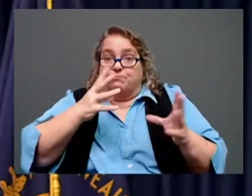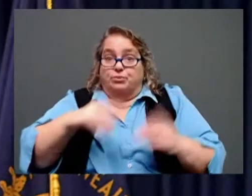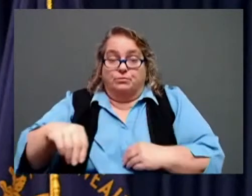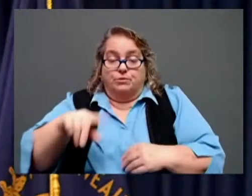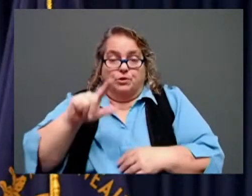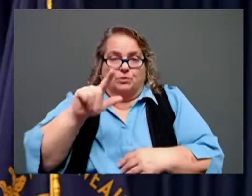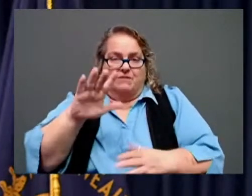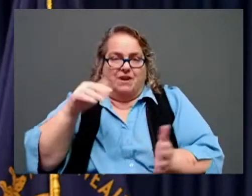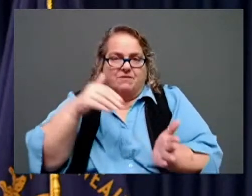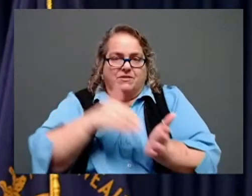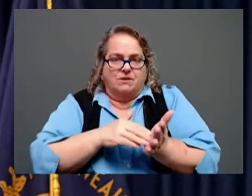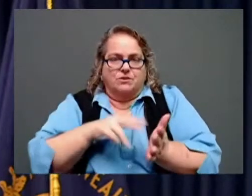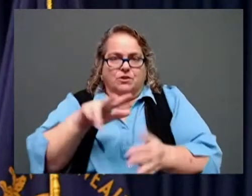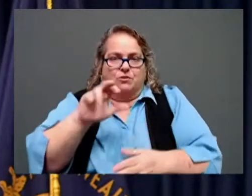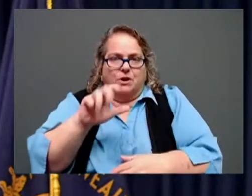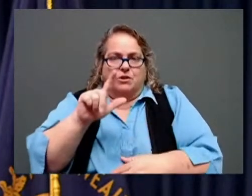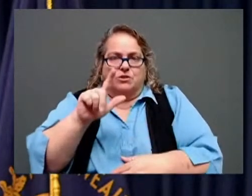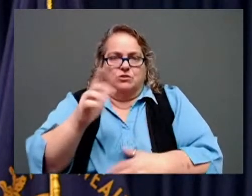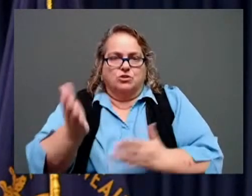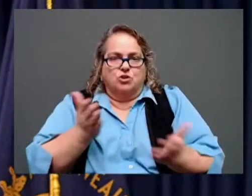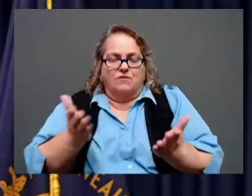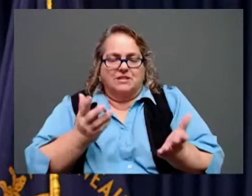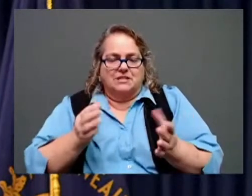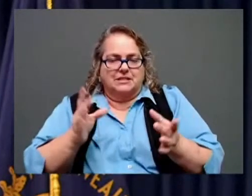25,325 service connections without water,